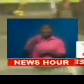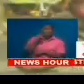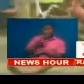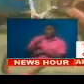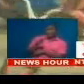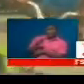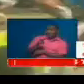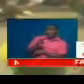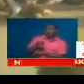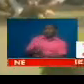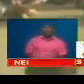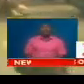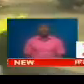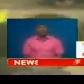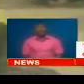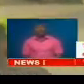patrons' attention.